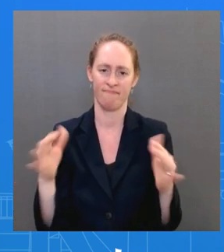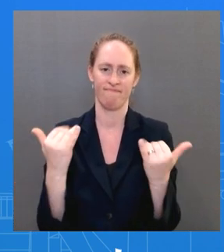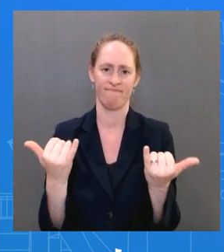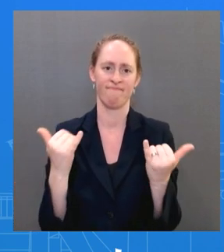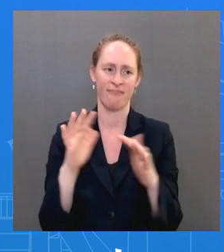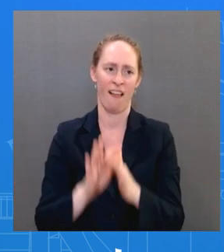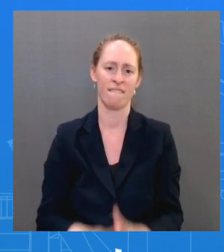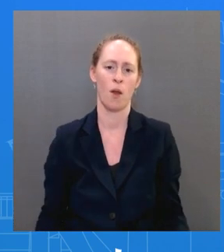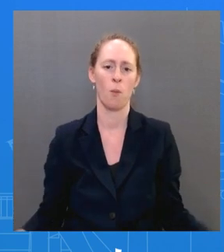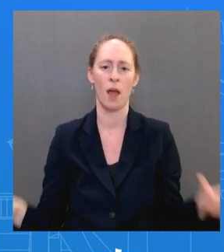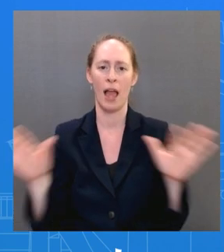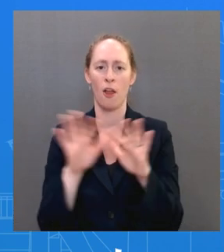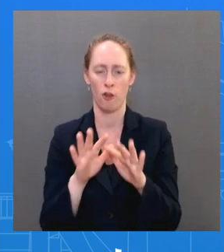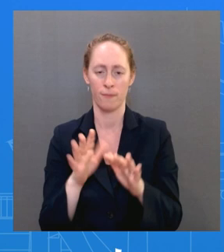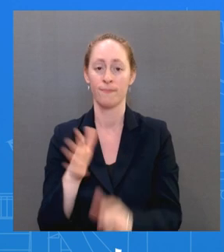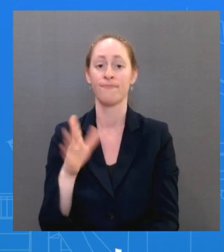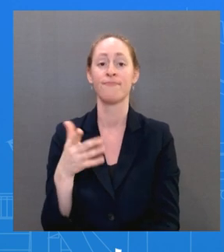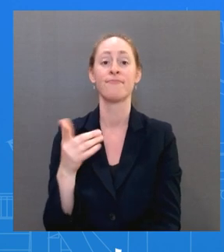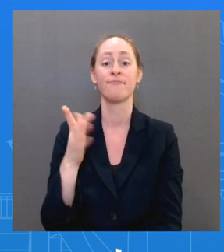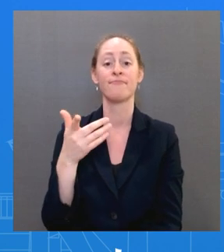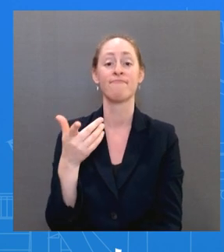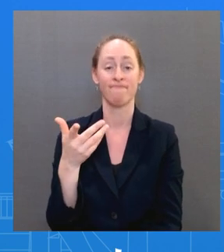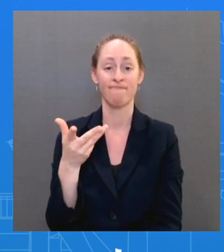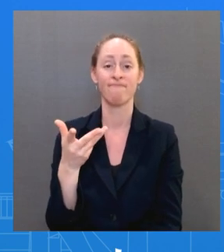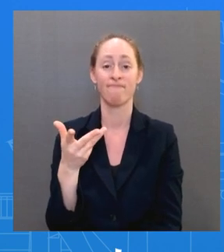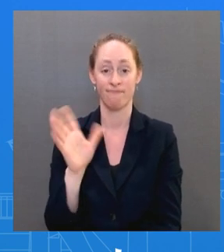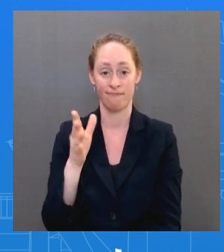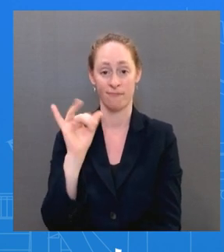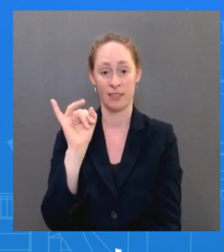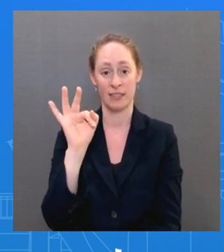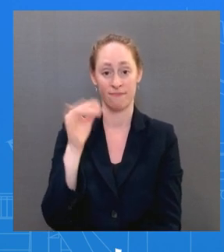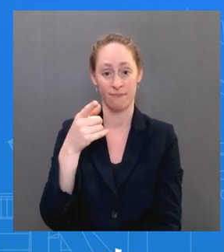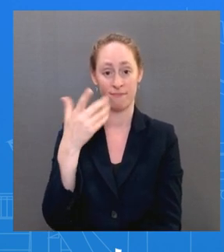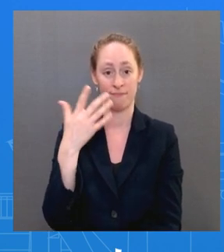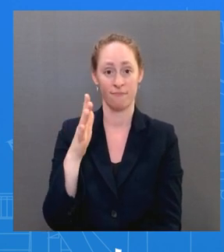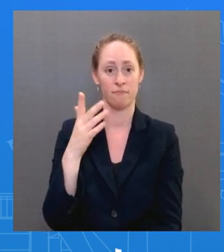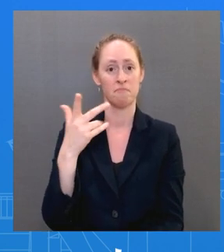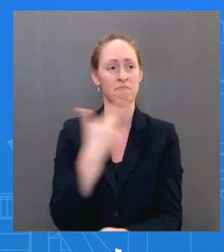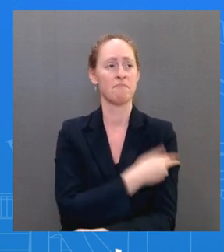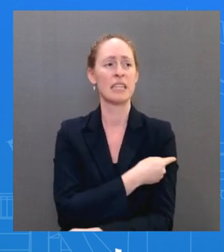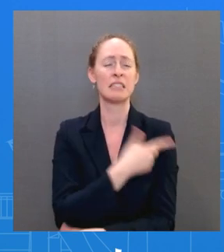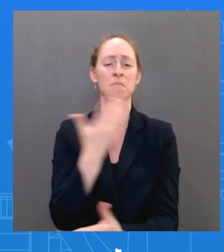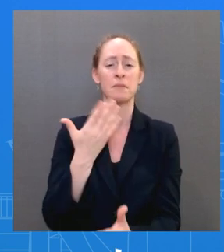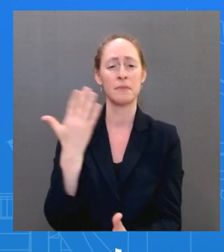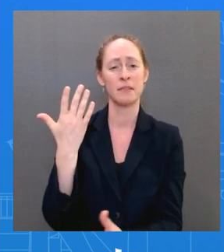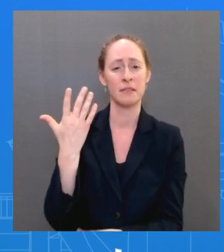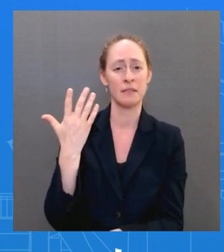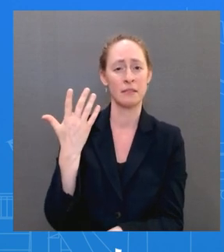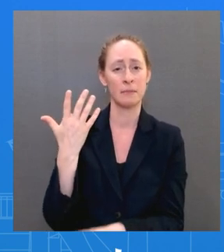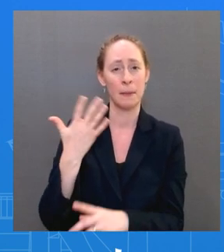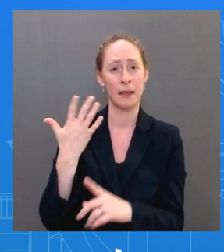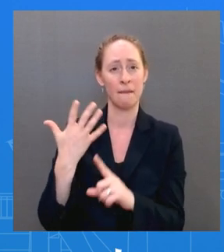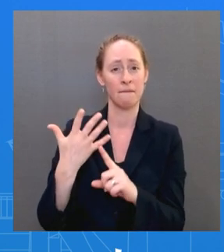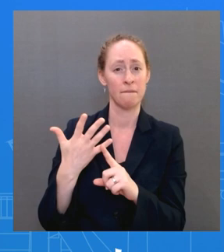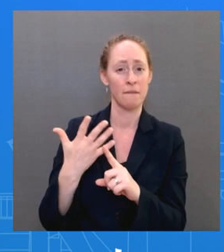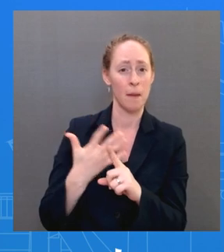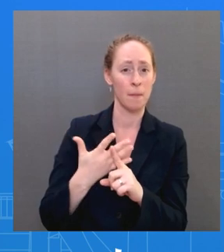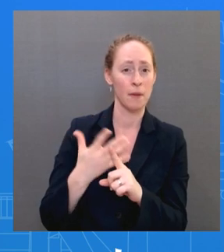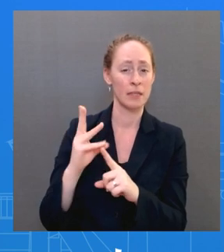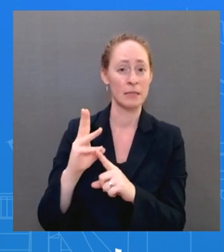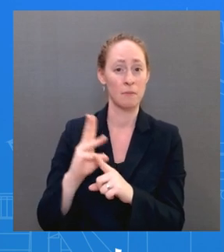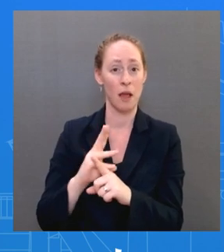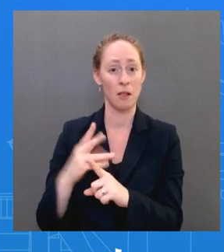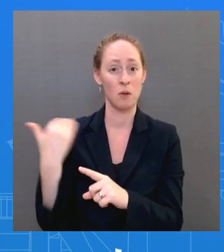is much lower. If you were vaccinated 5-6 months ago, you have a much higher risk of getting a breakthrough infection. If you're infected with